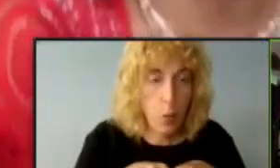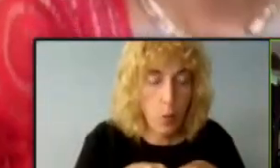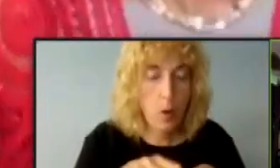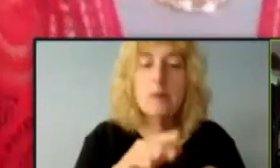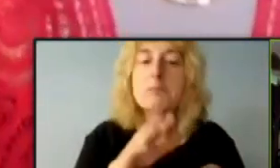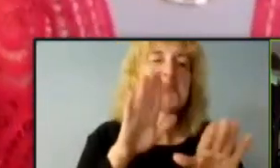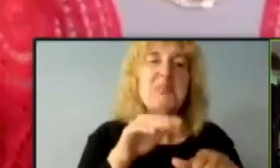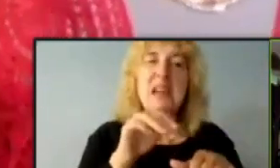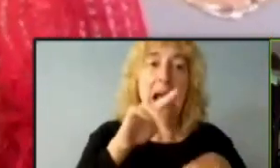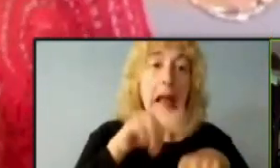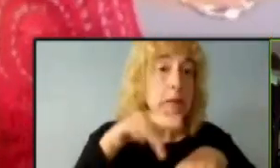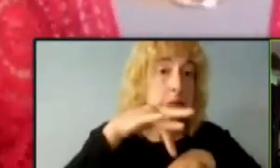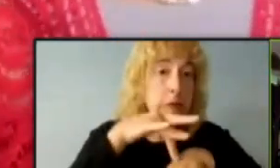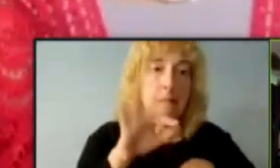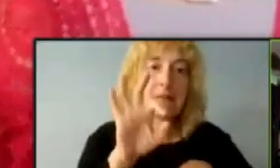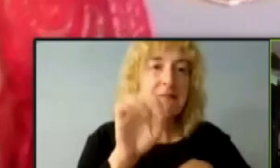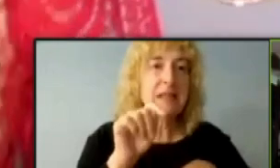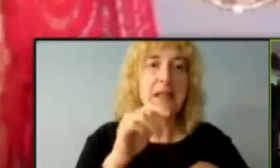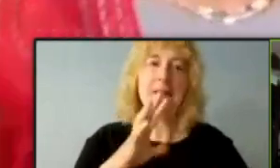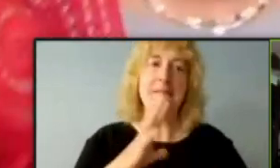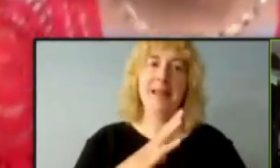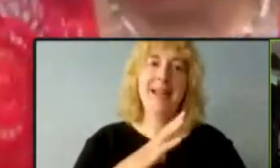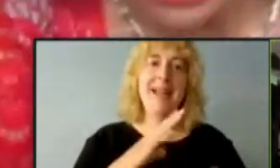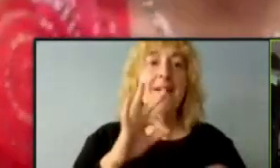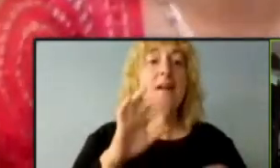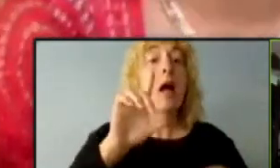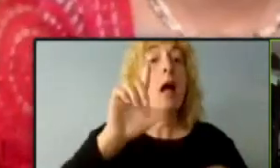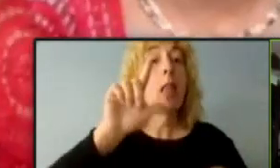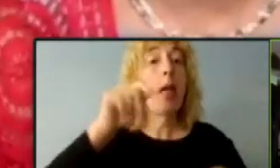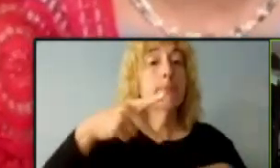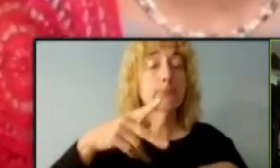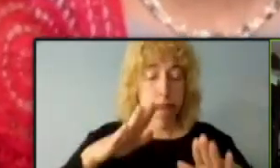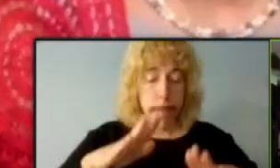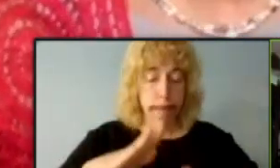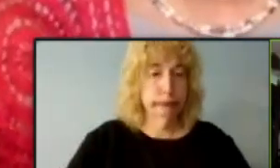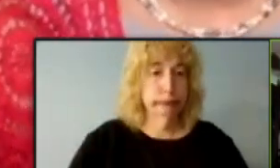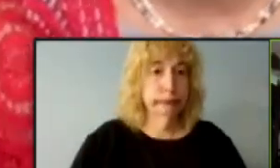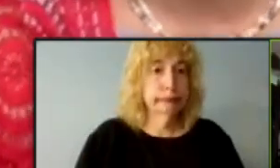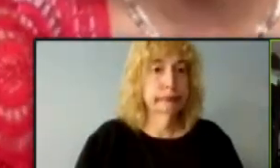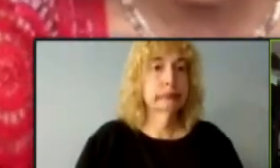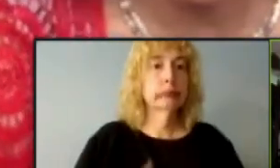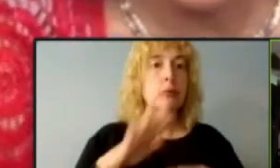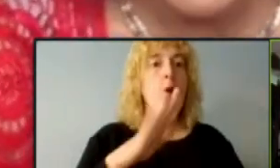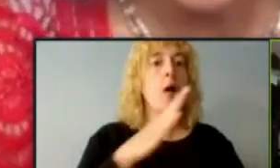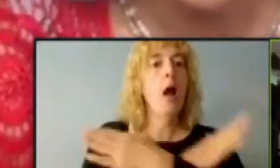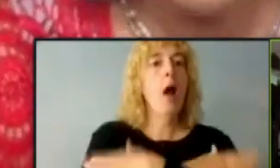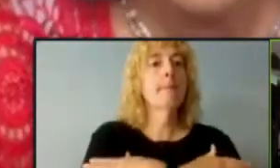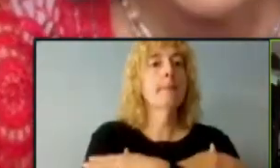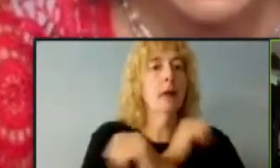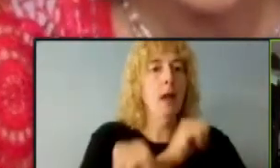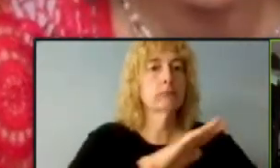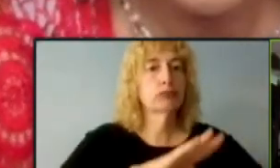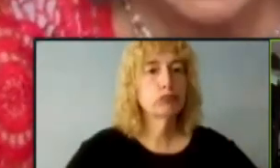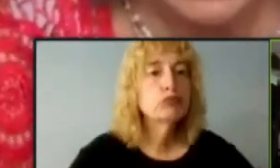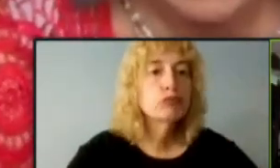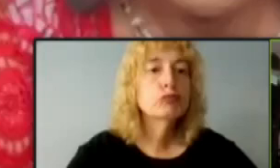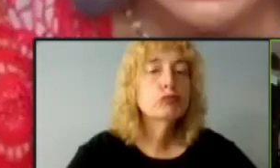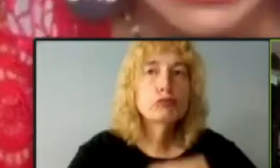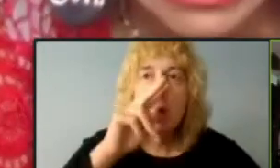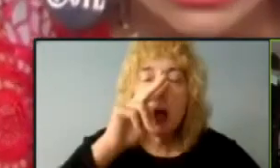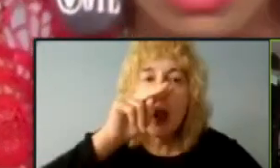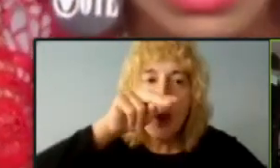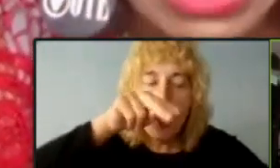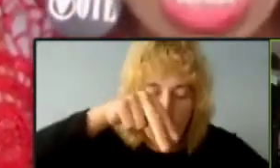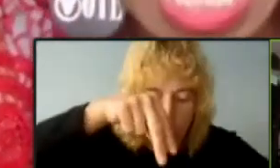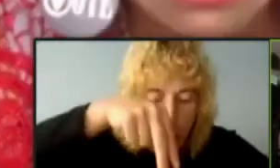fact, if you can find your lap, you have a place to rest your arms so that you can look over the edge of your mountain.